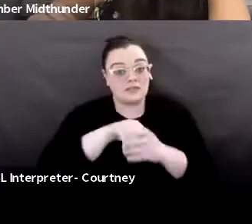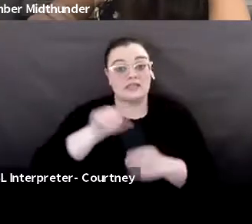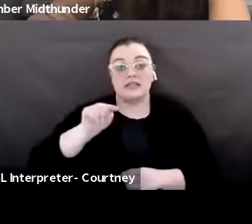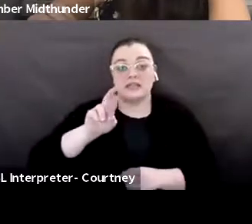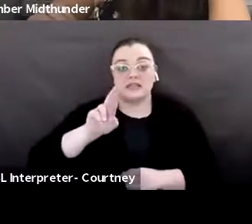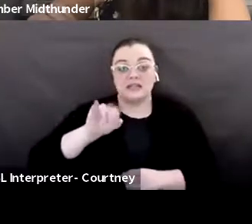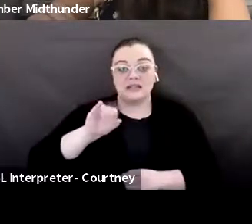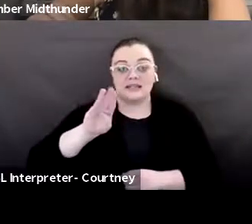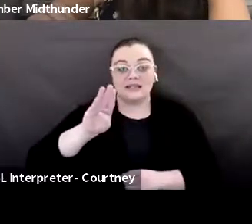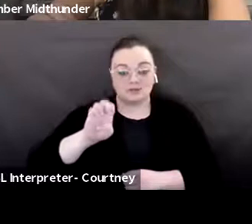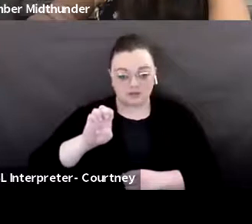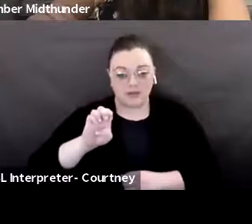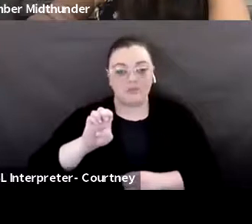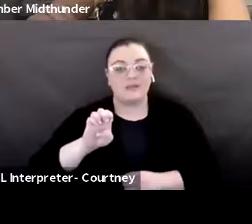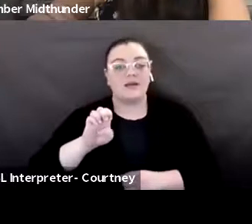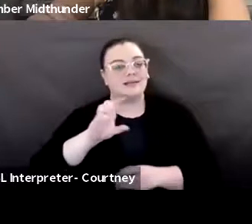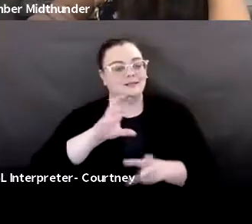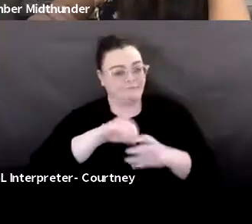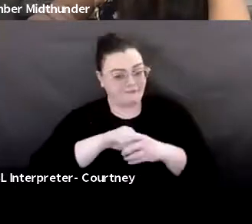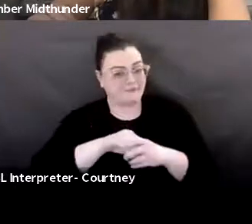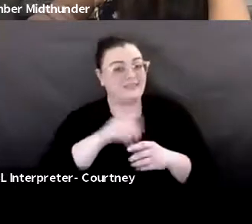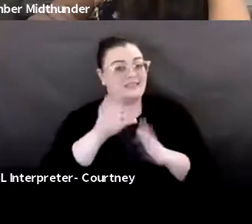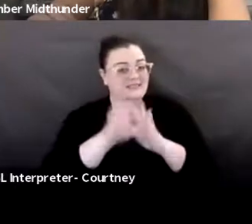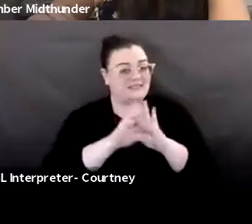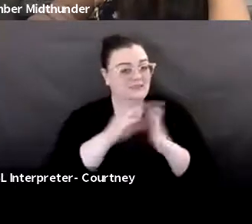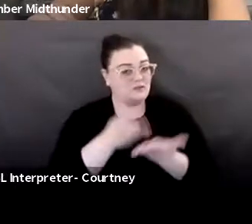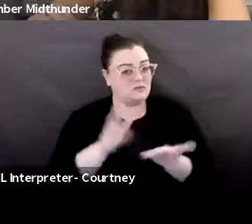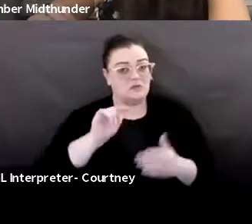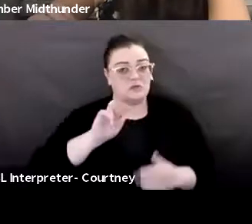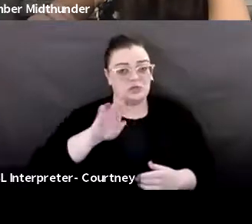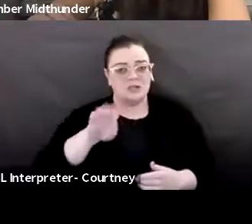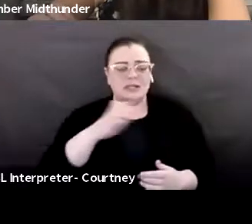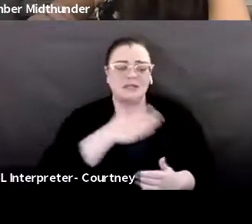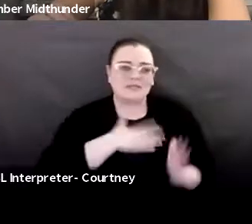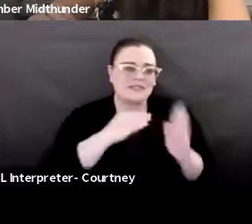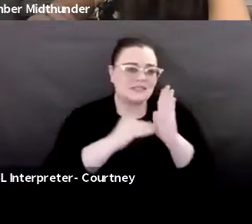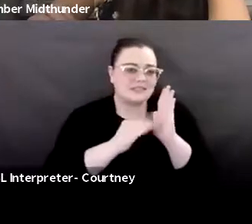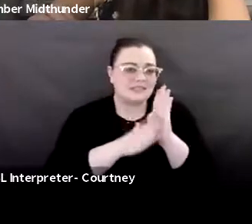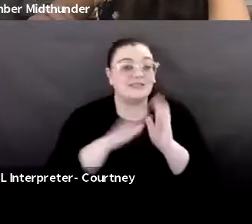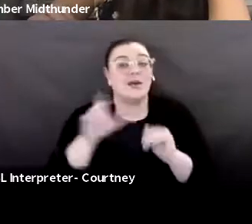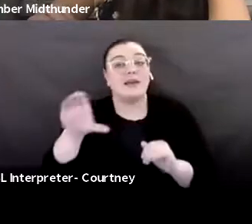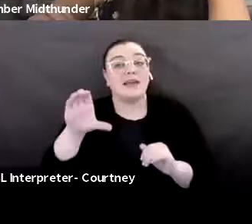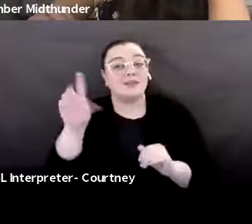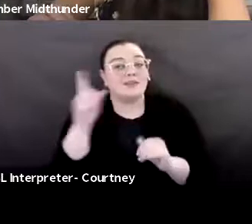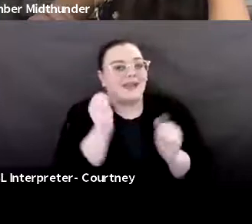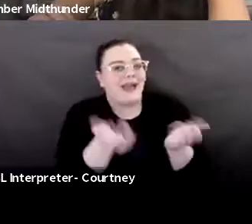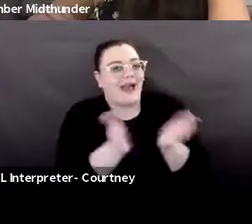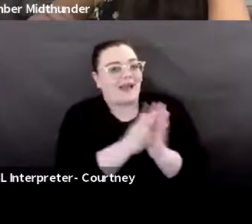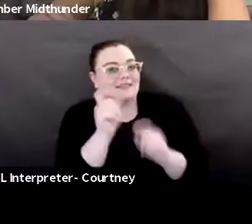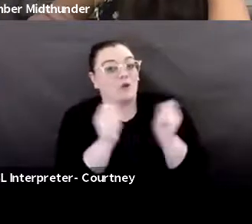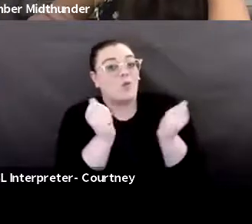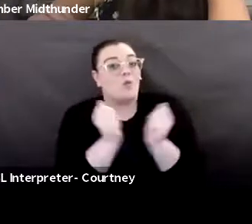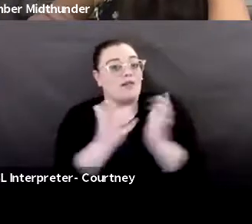if you're a federally enrolled citizen, please put that on your resume. That way, the casting director they can ask you that question without any violating